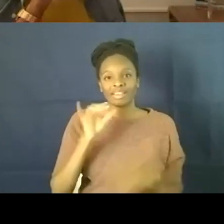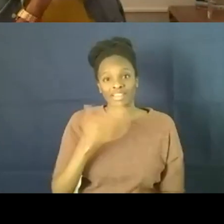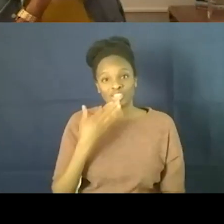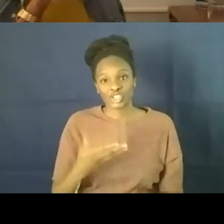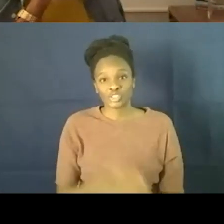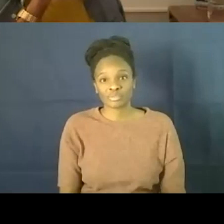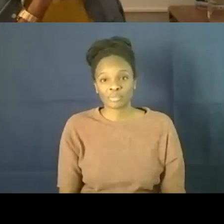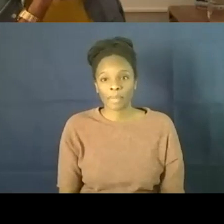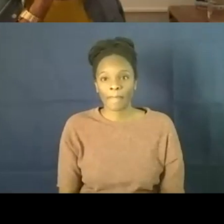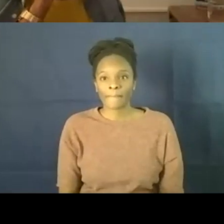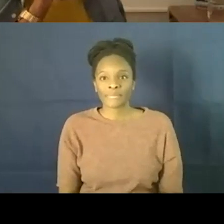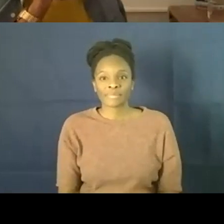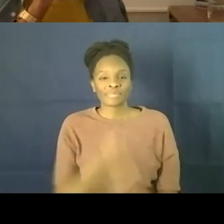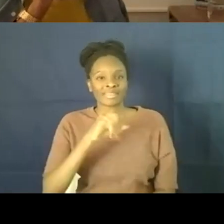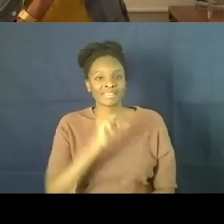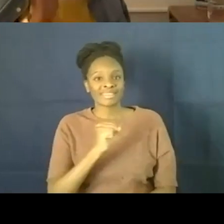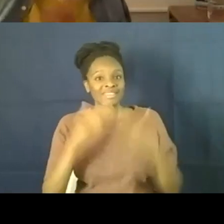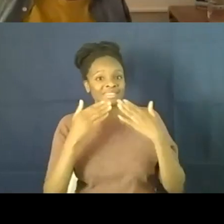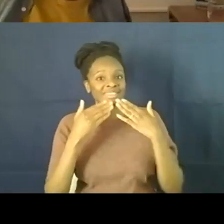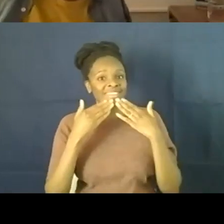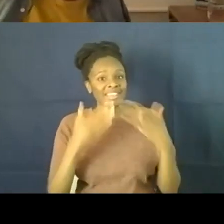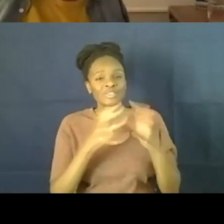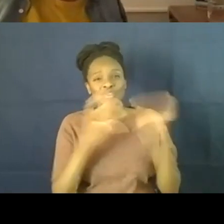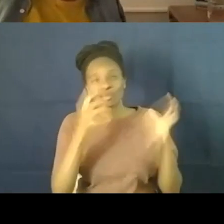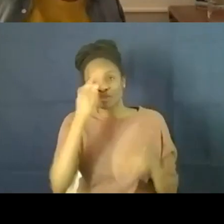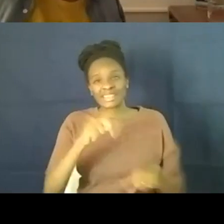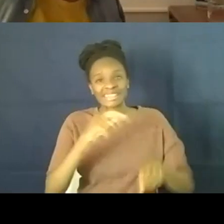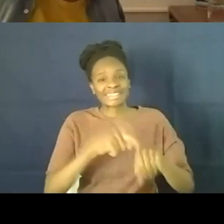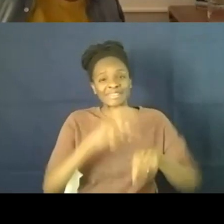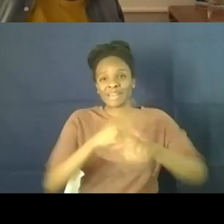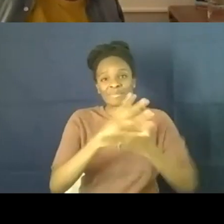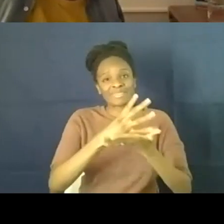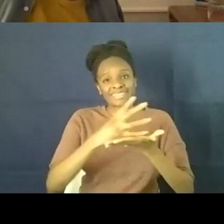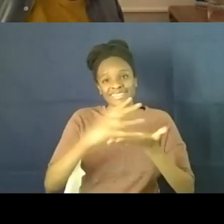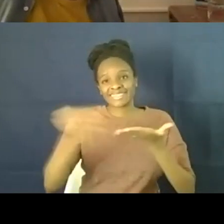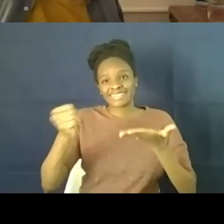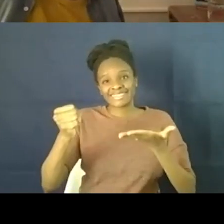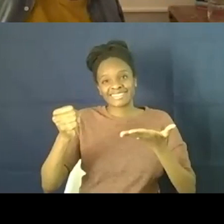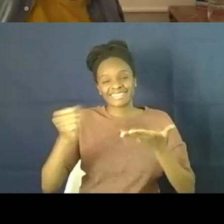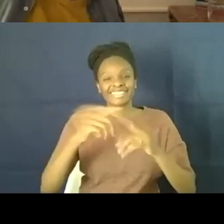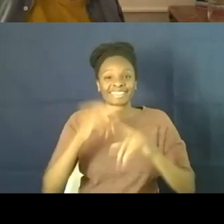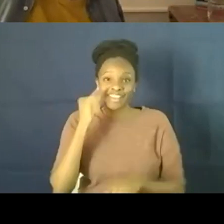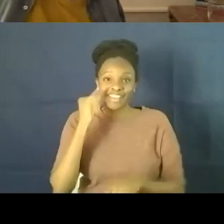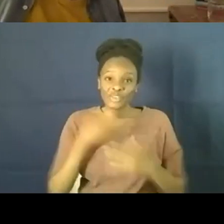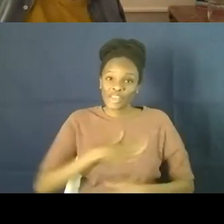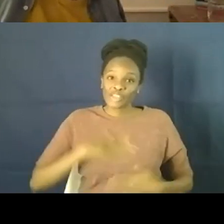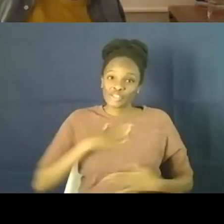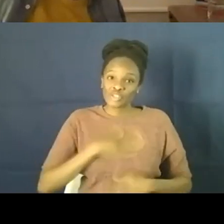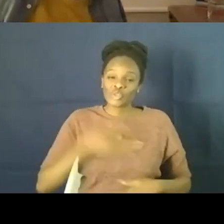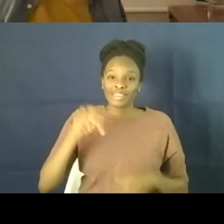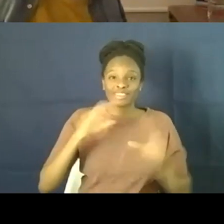Well, guys, thank you so much for this time. We're all out of it. But if you enjoyed this conversation, you